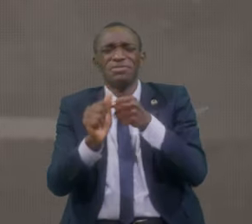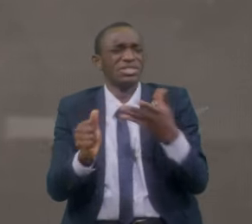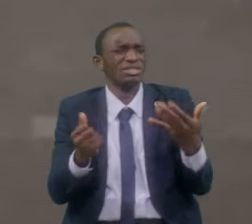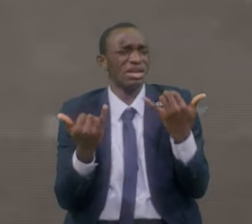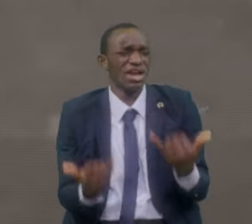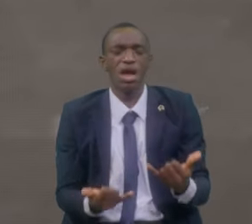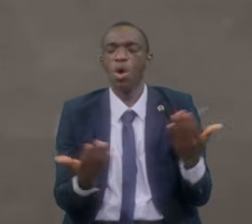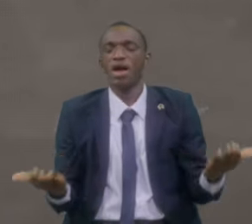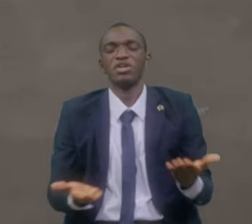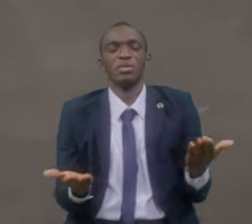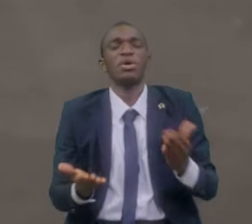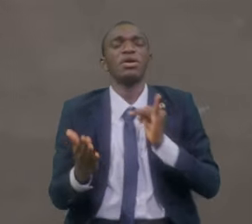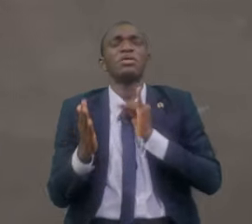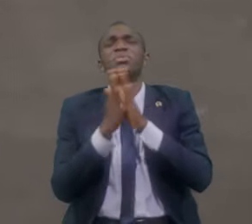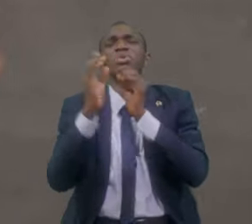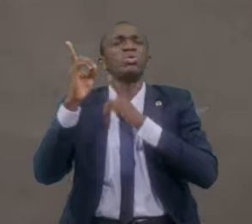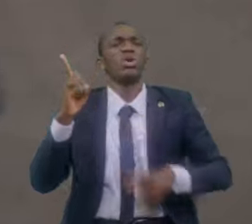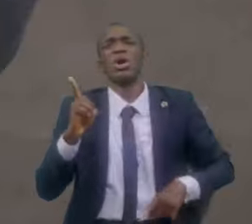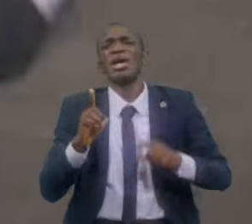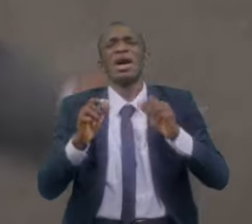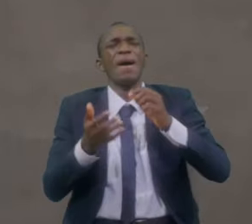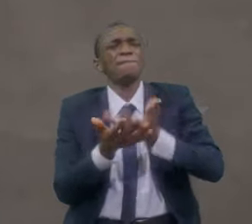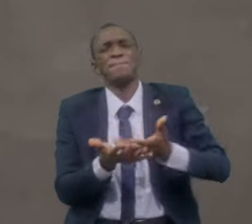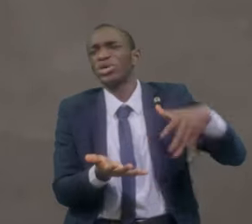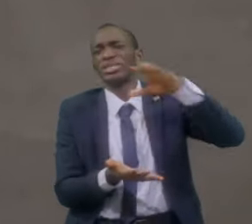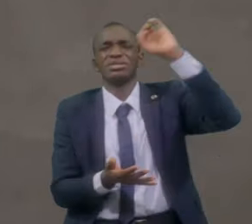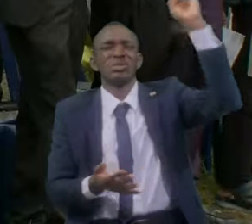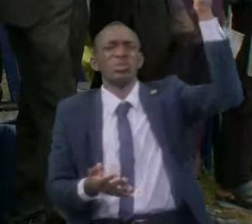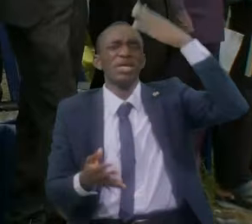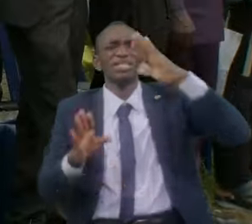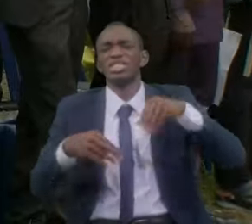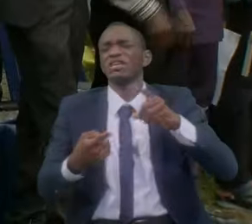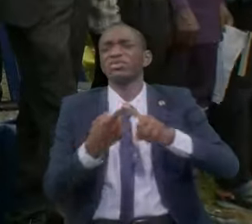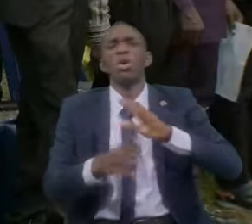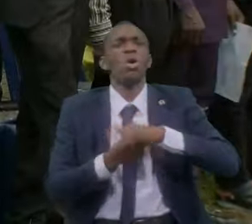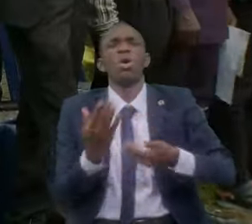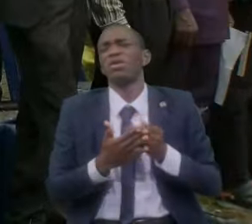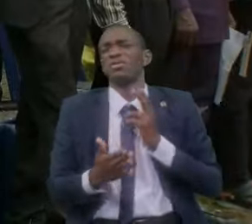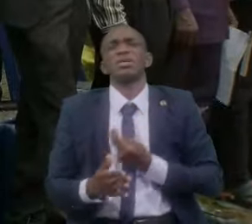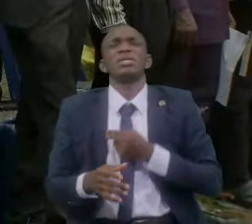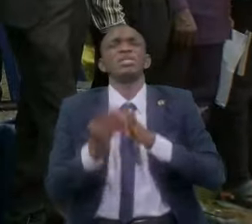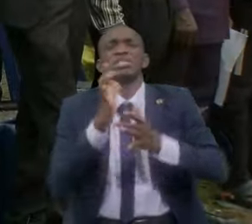grace give unto everyone in Jesus' name.